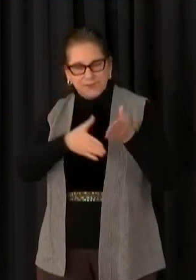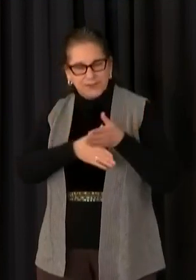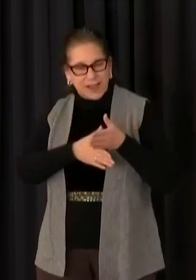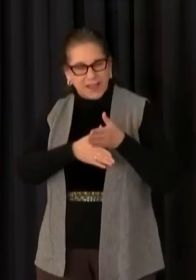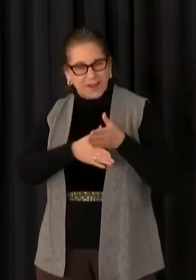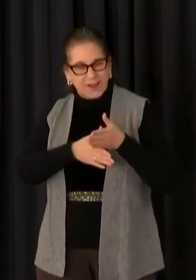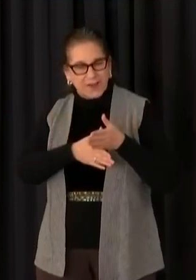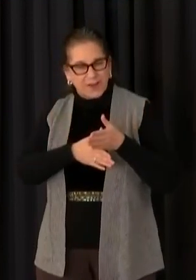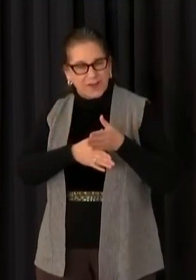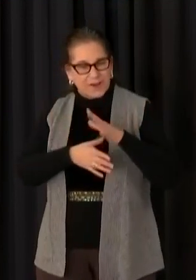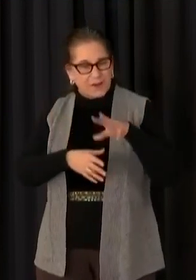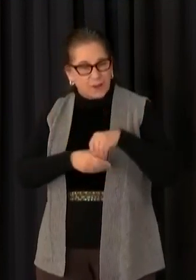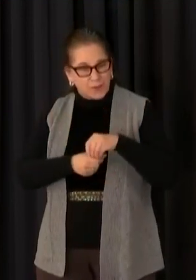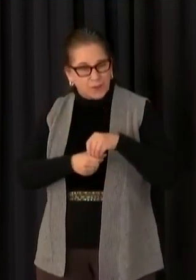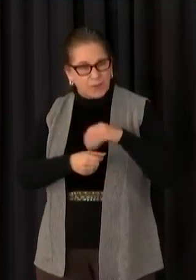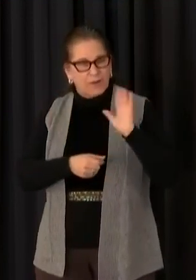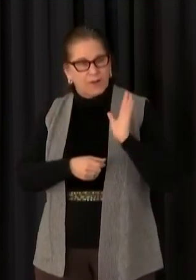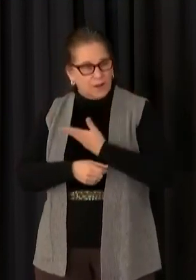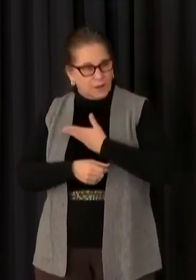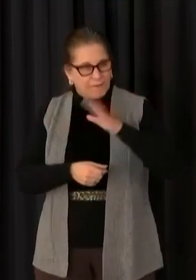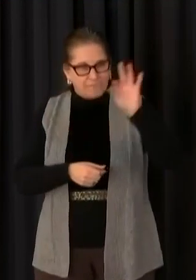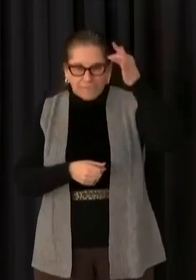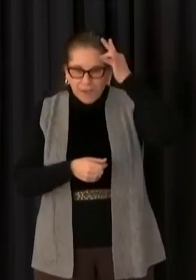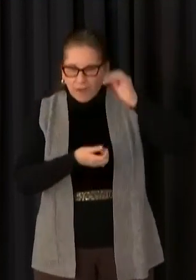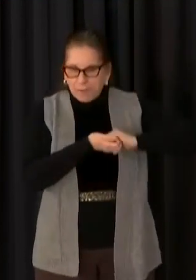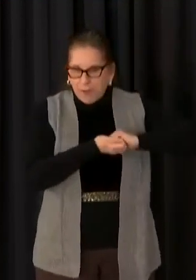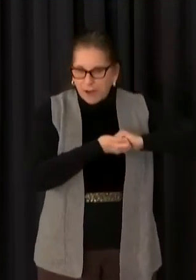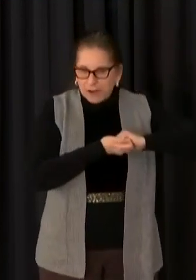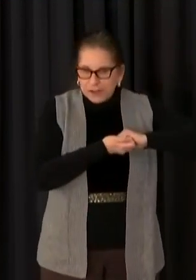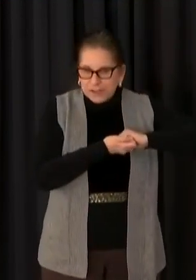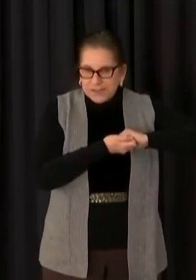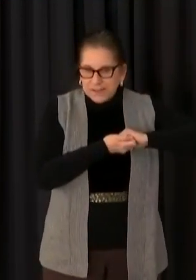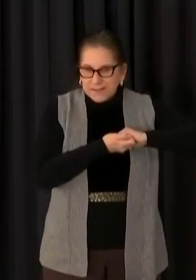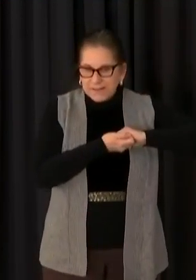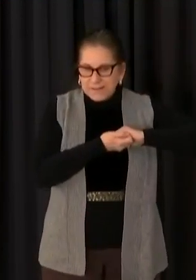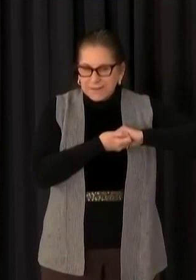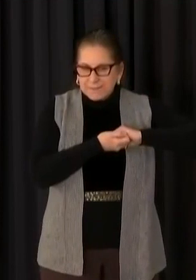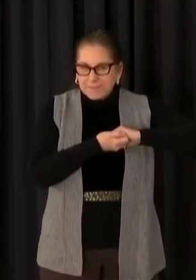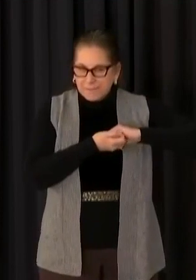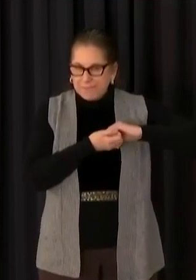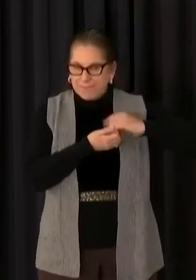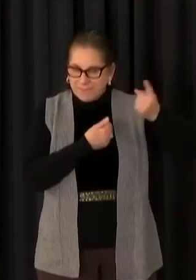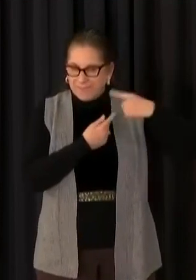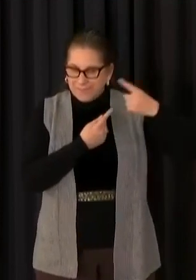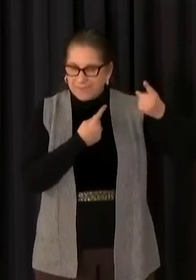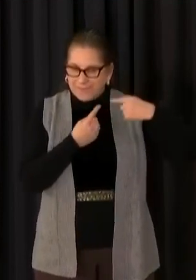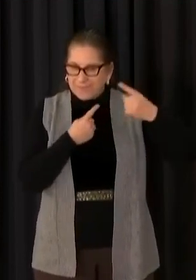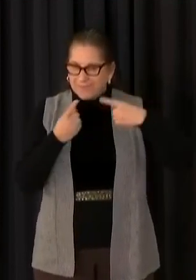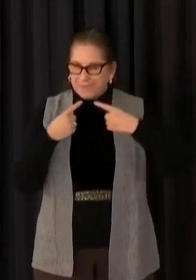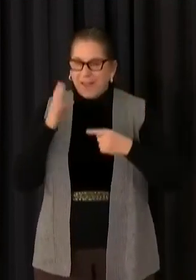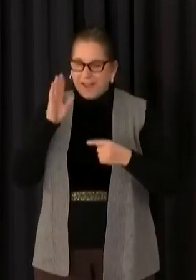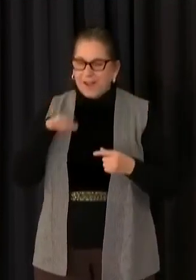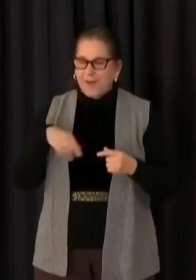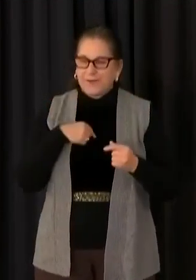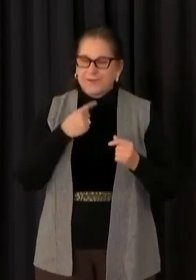includes our federal partners, and that I know that term can be kind of